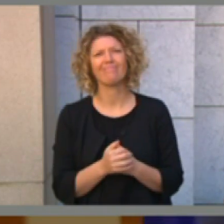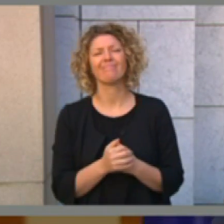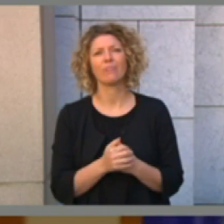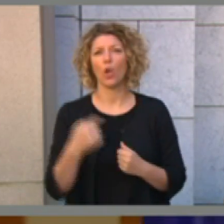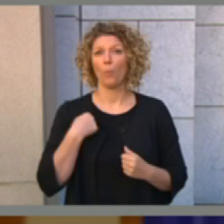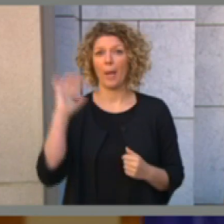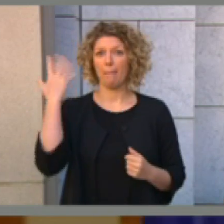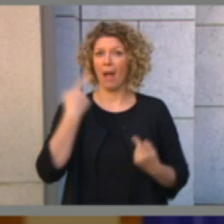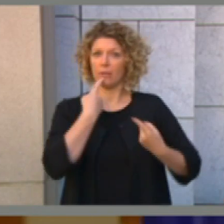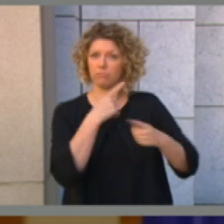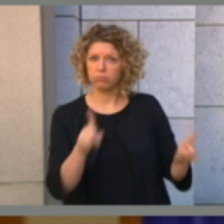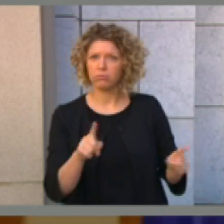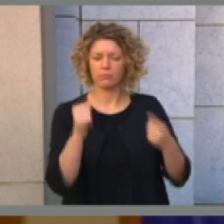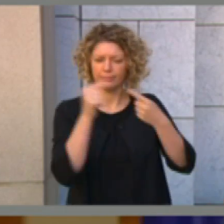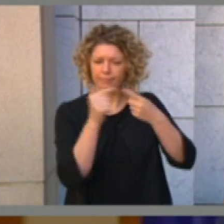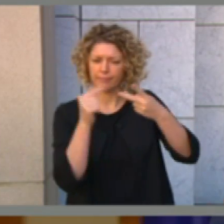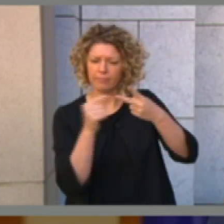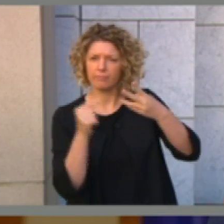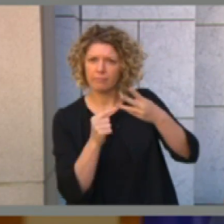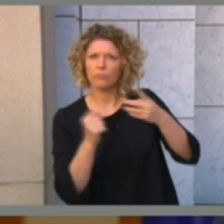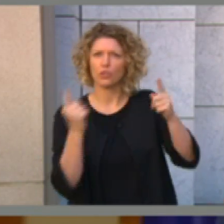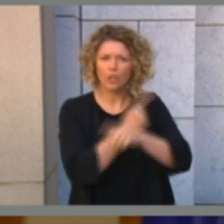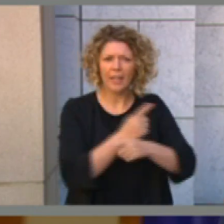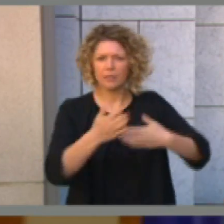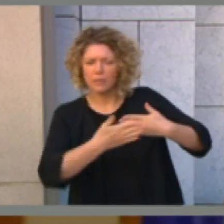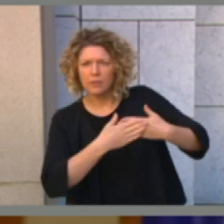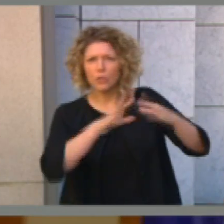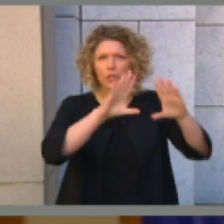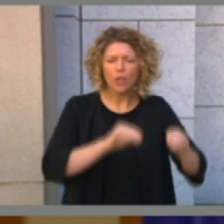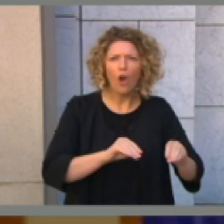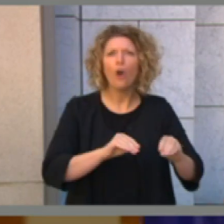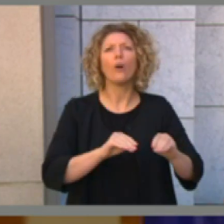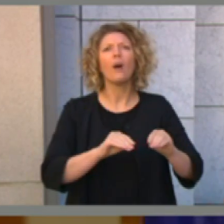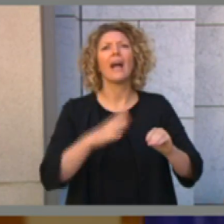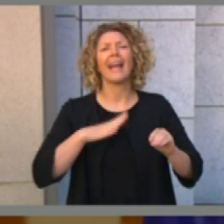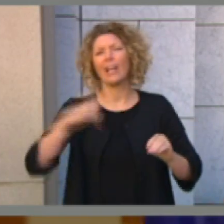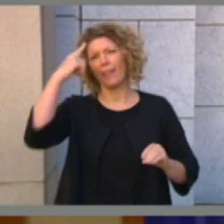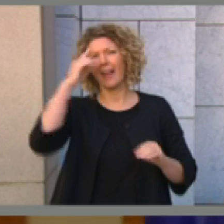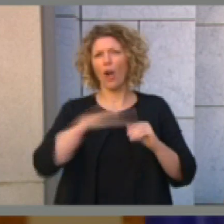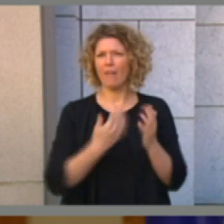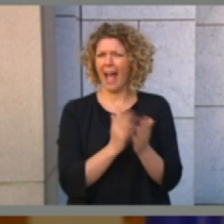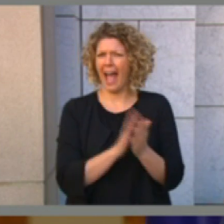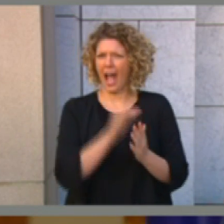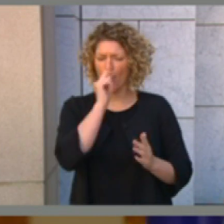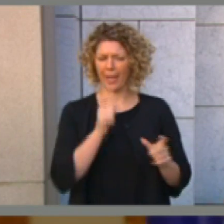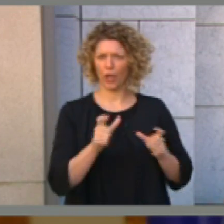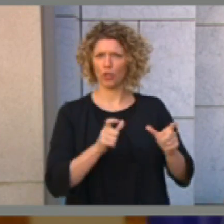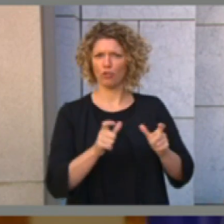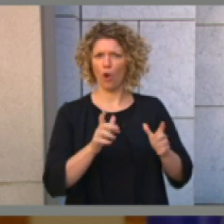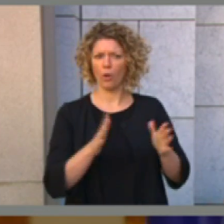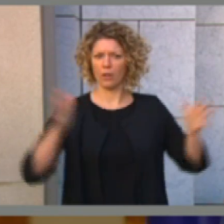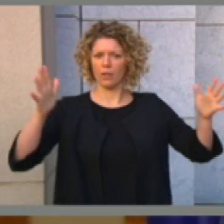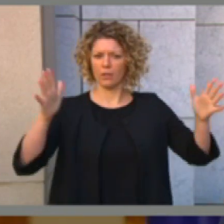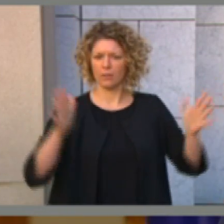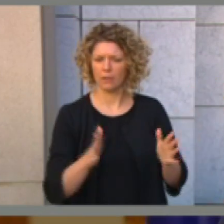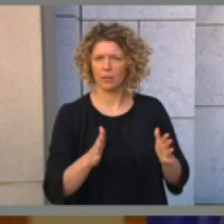already announced and the measures that we will continue to announce. They need to be scalable and they need to be sustainable. As I